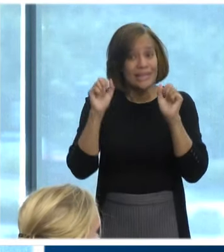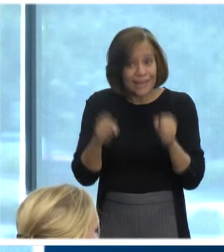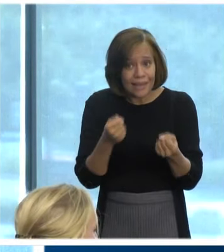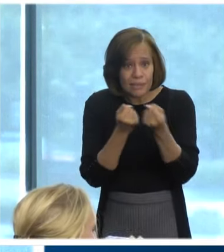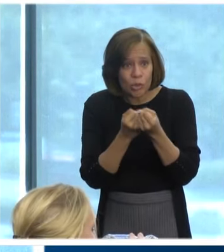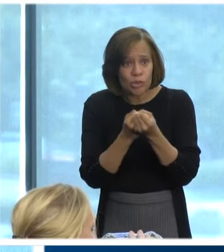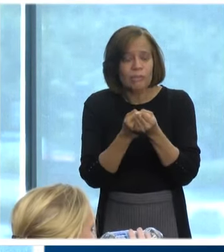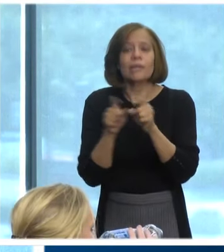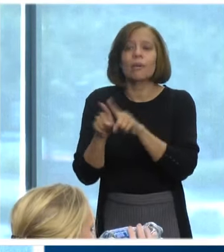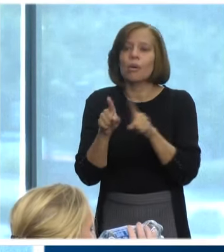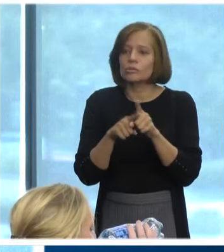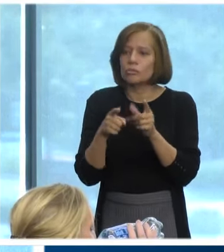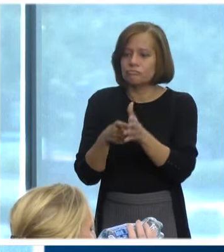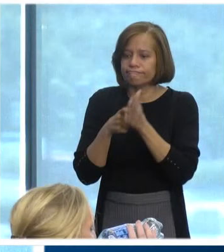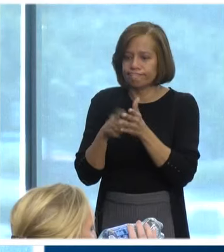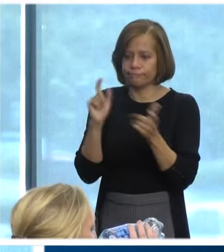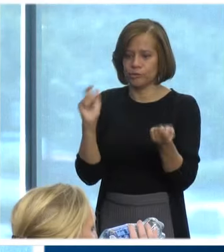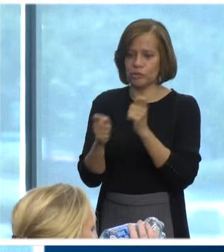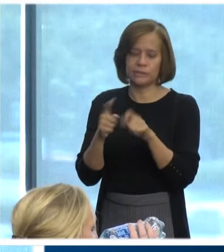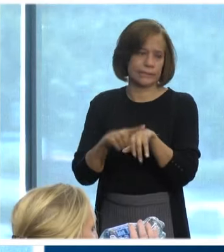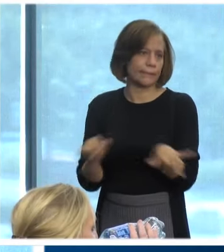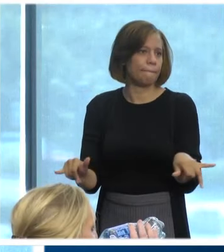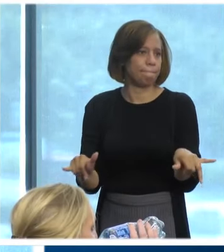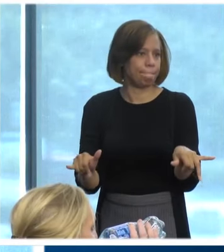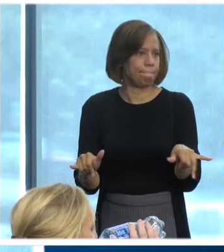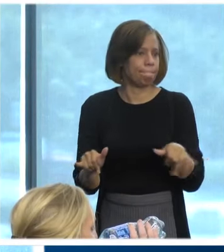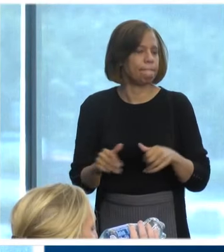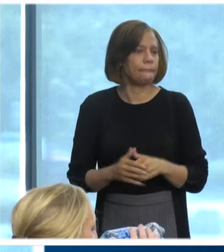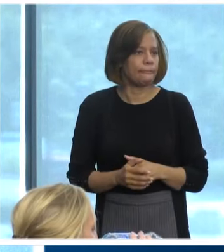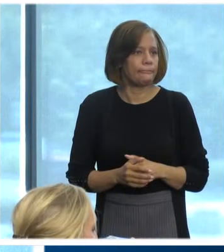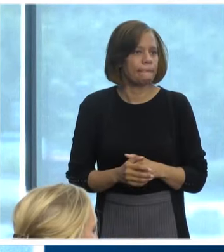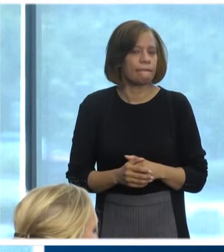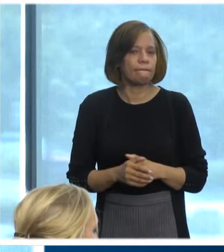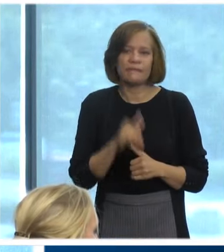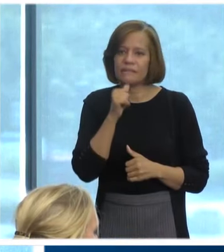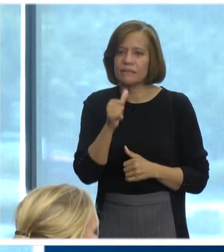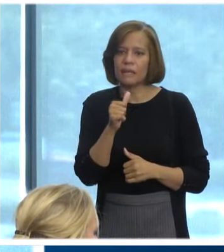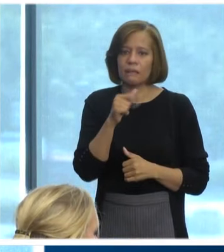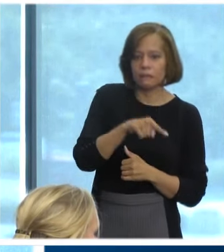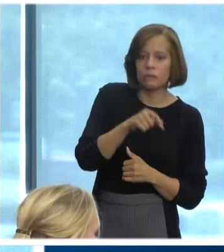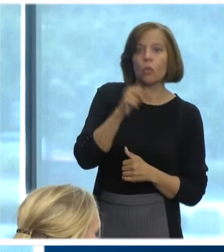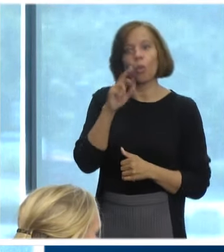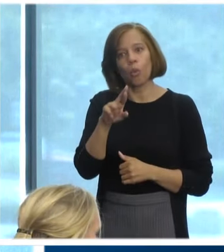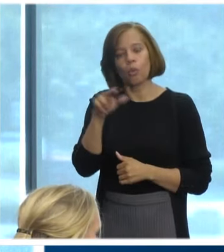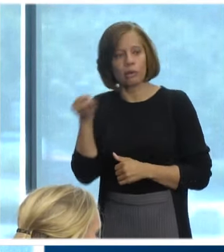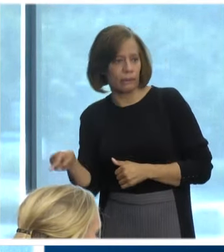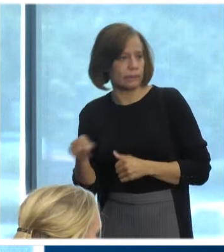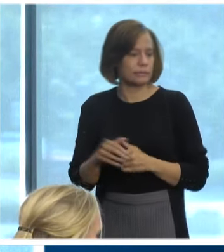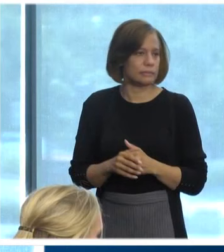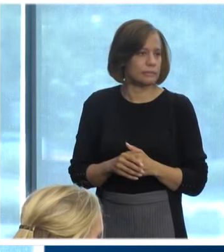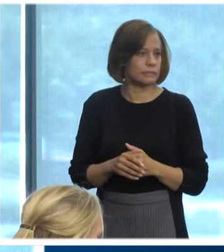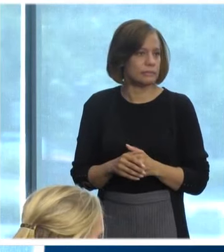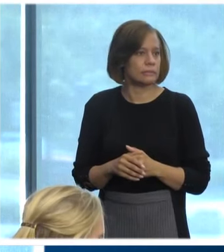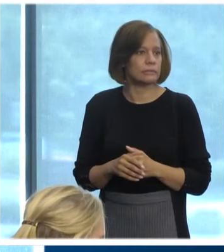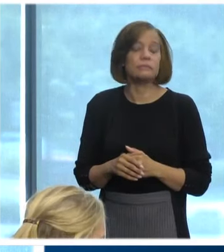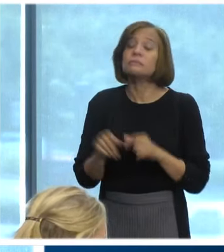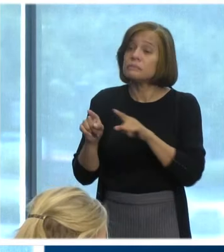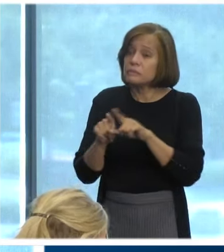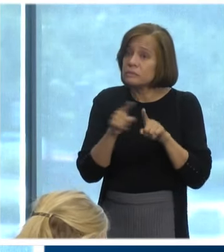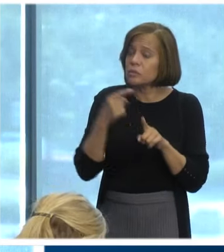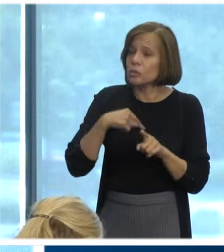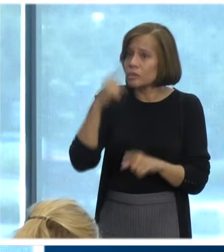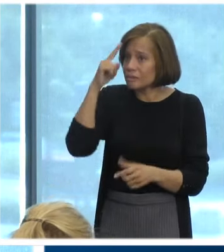demand change and reform at the same time. This is not an either-or proposition. And we also believe